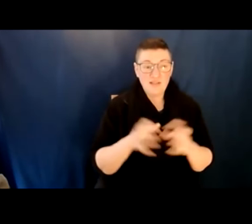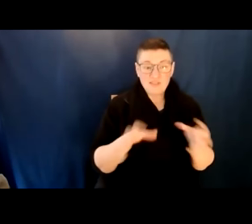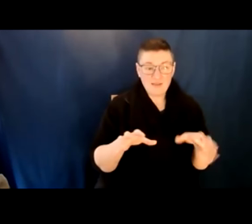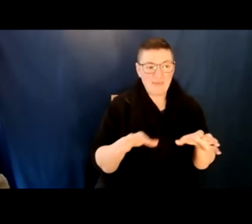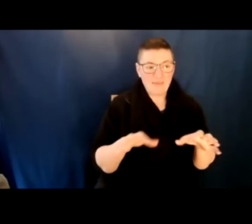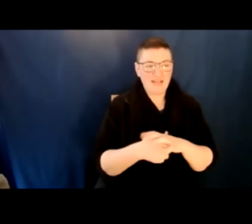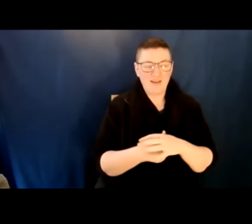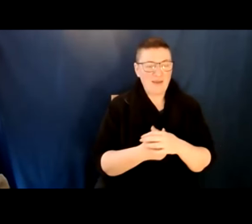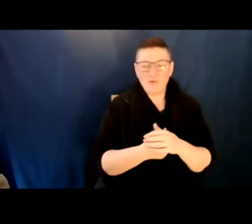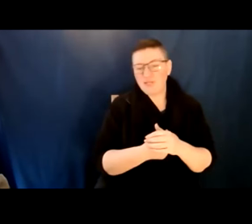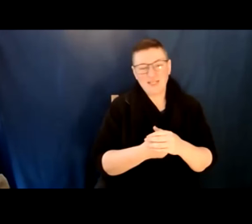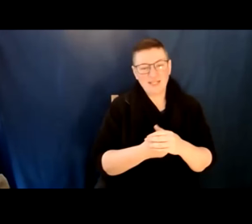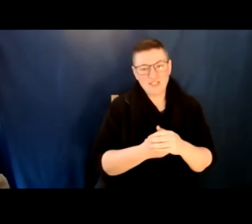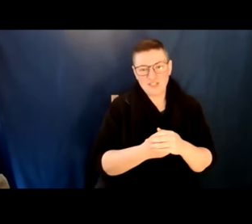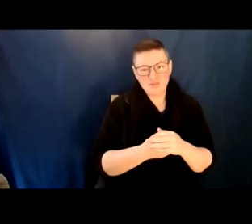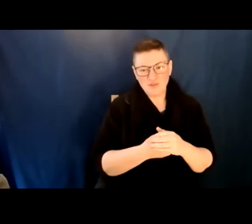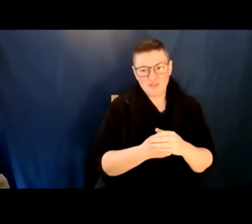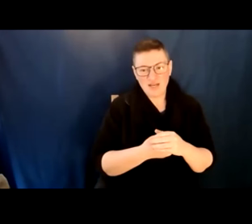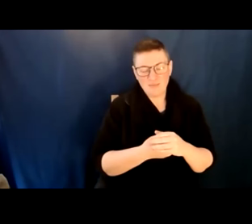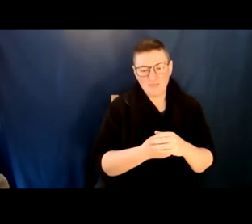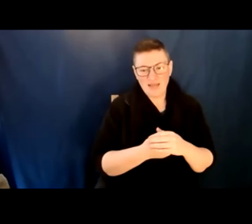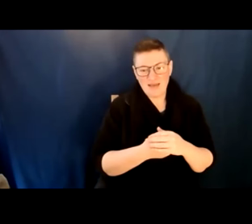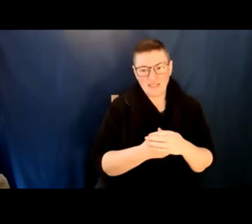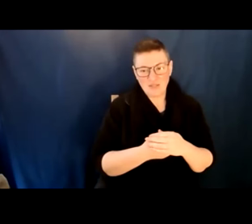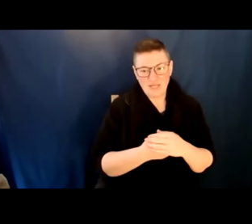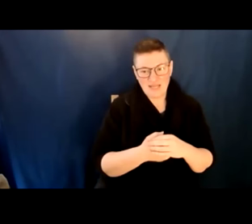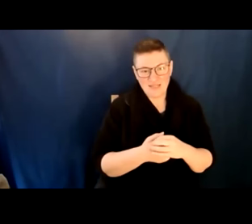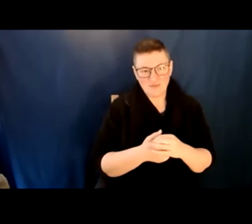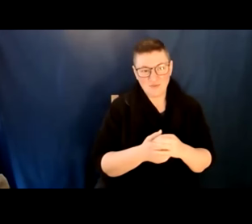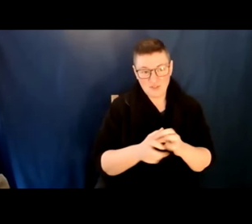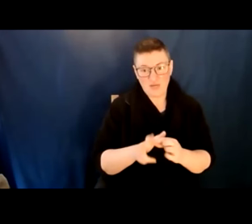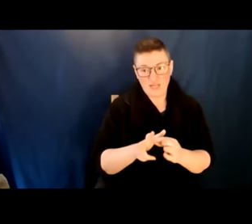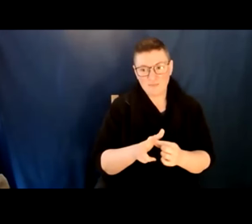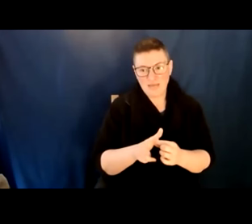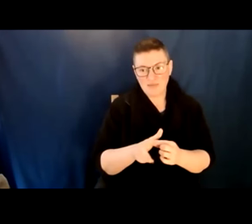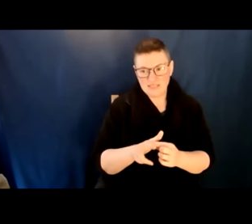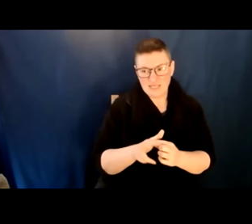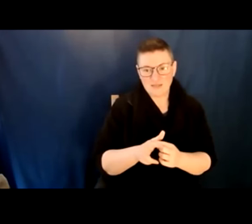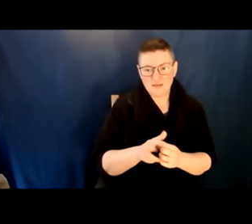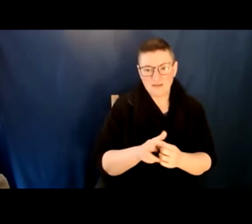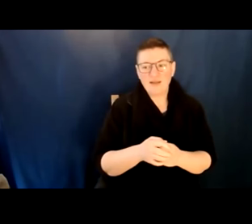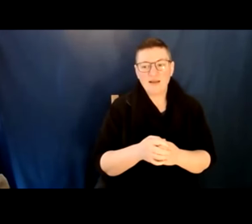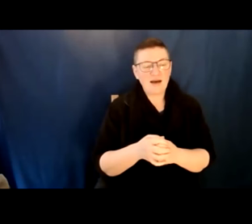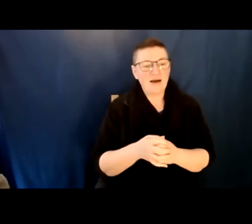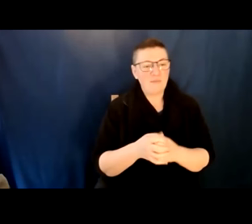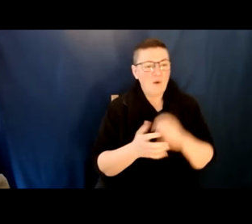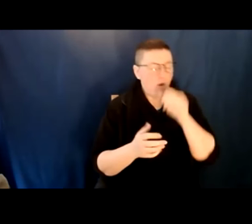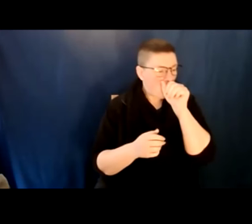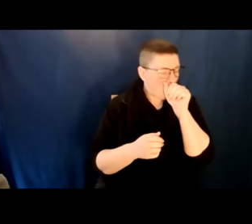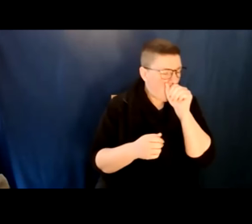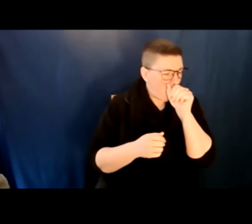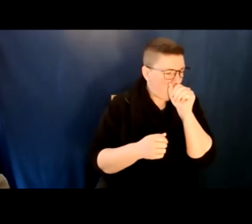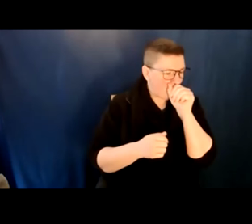There's 11 submappings altogether. I'm only gonna just have a little look at the first 3, A, B, and C,